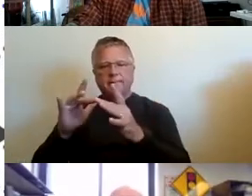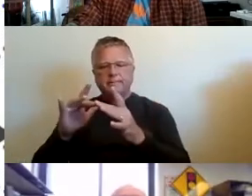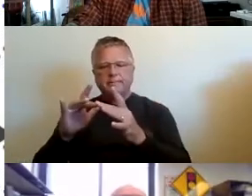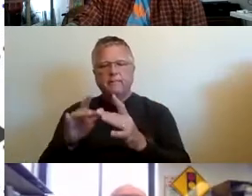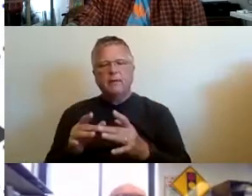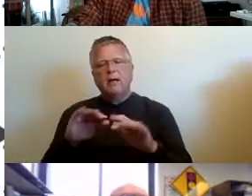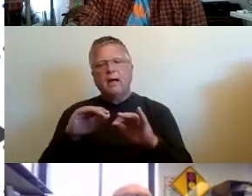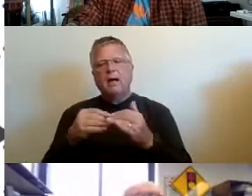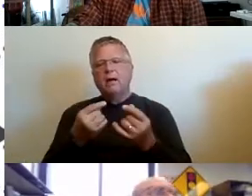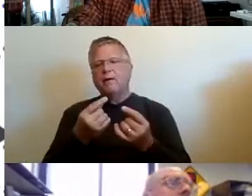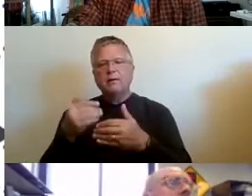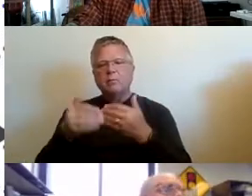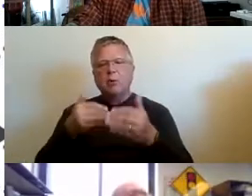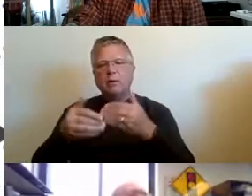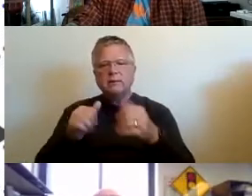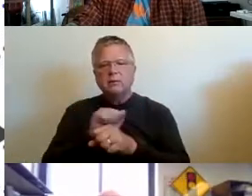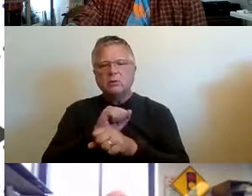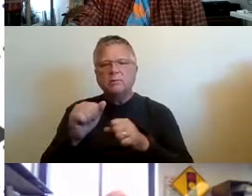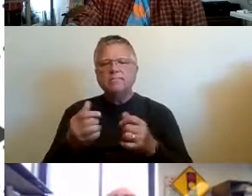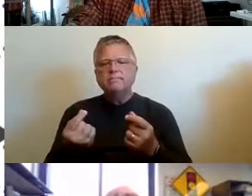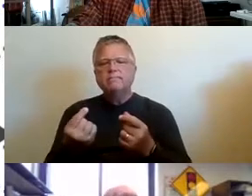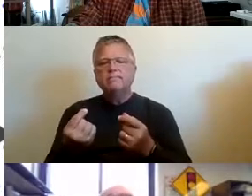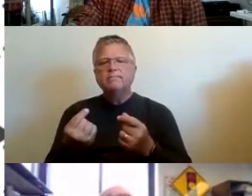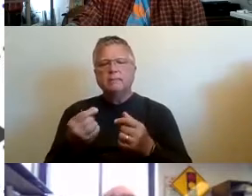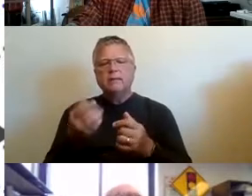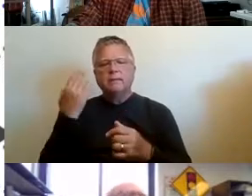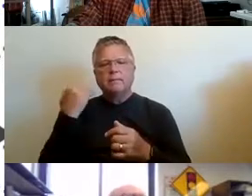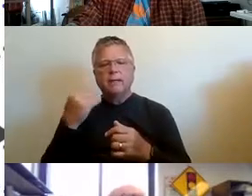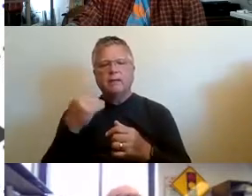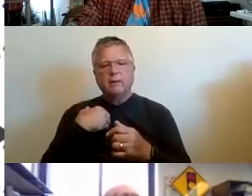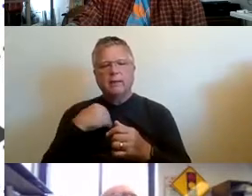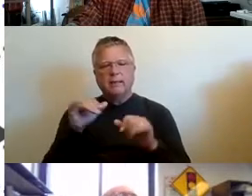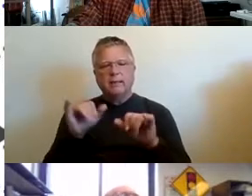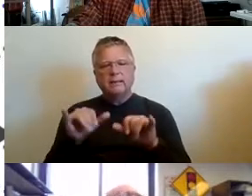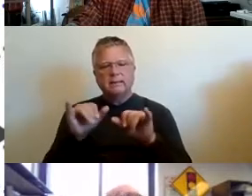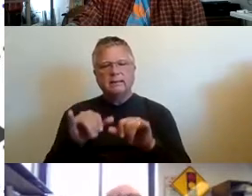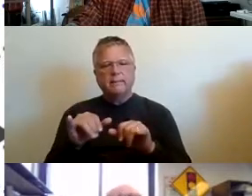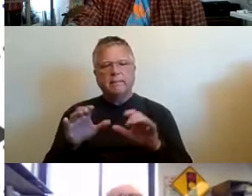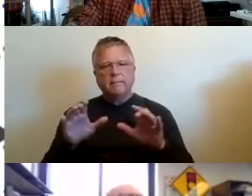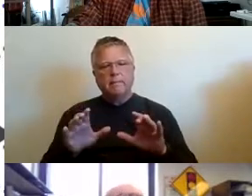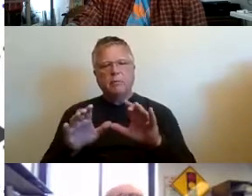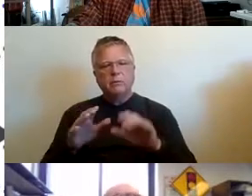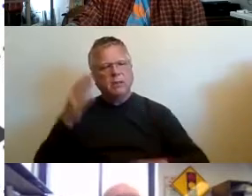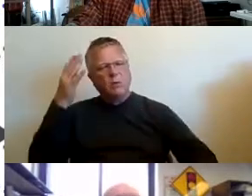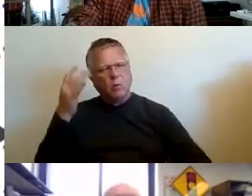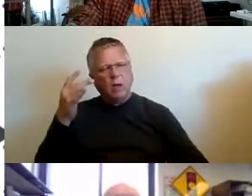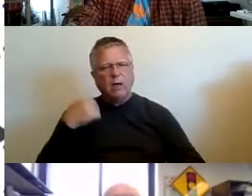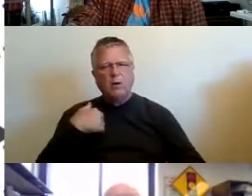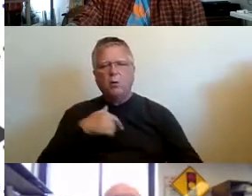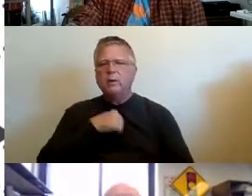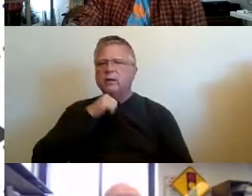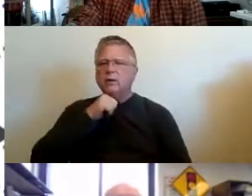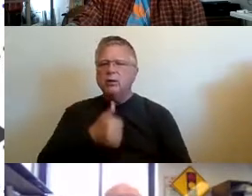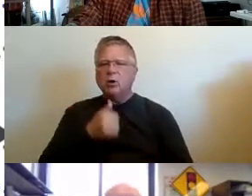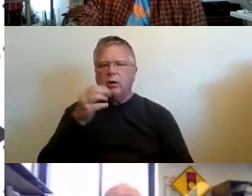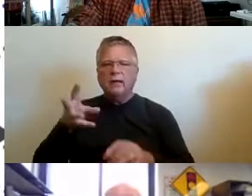is actually work out. In the past meeting, we also got the same question, like why we are not